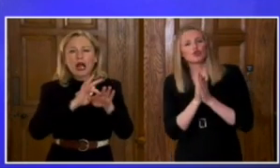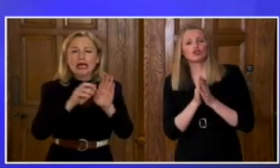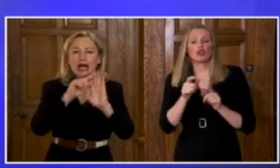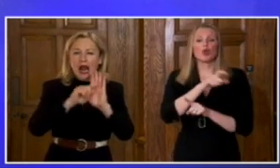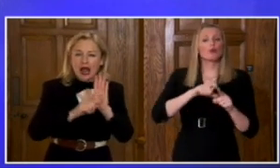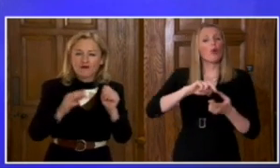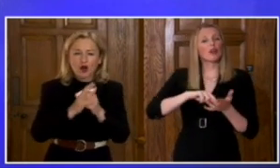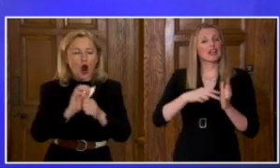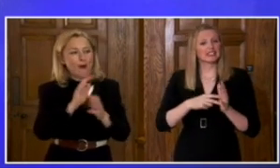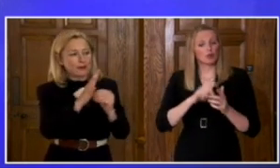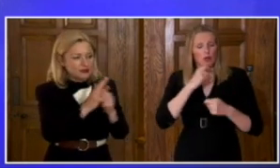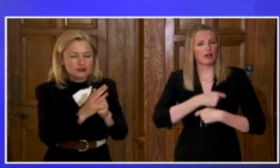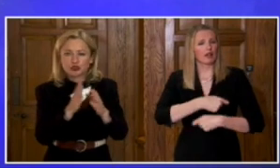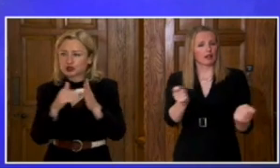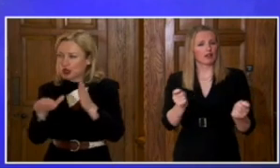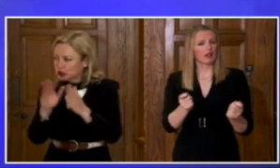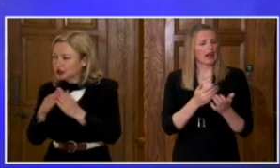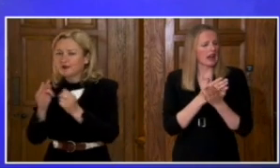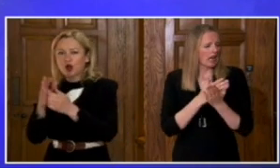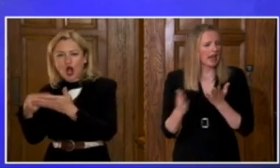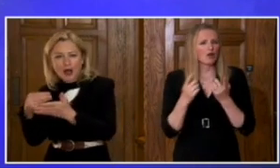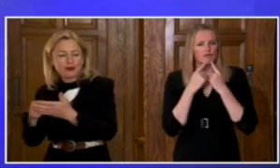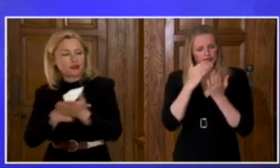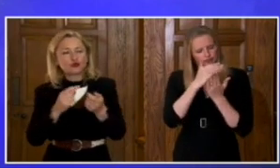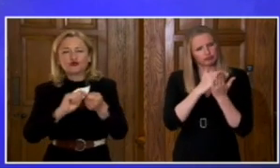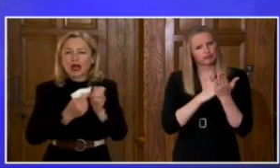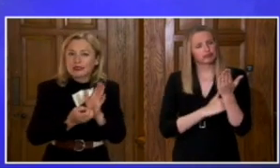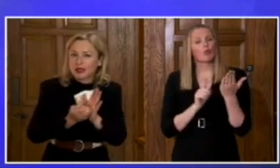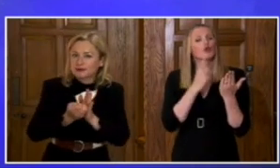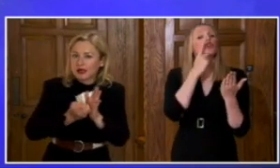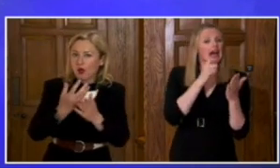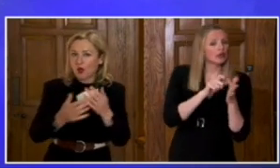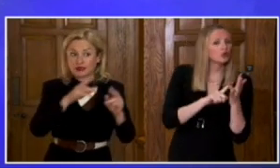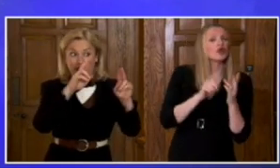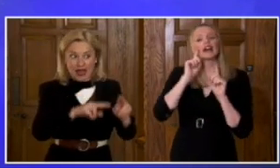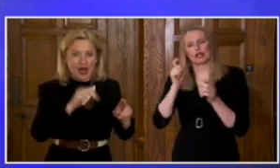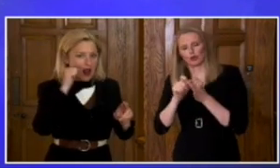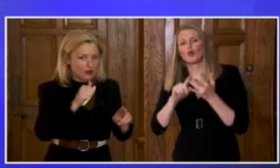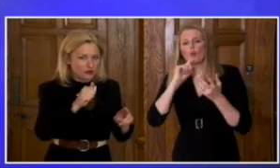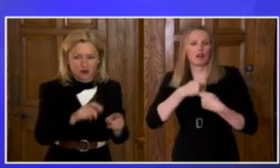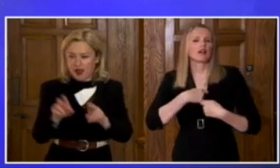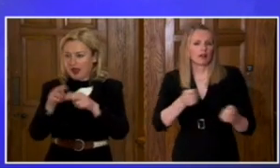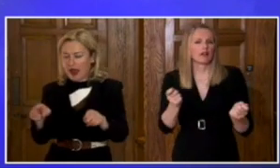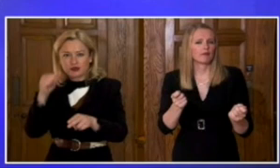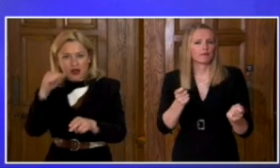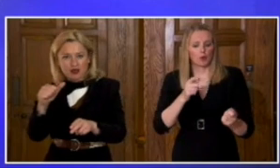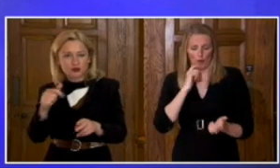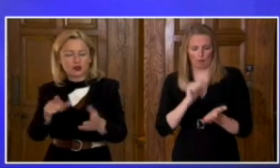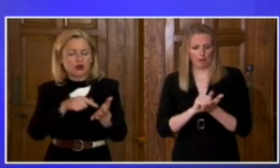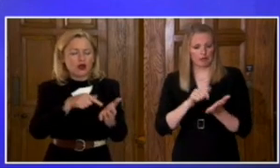community organisations to explain in as clear a way as possible what people can and cannot do, and it hopes to publish